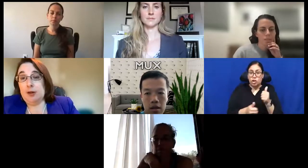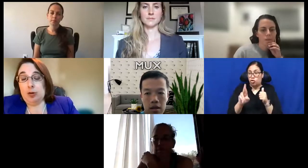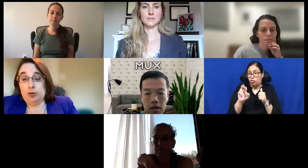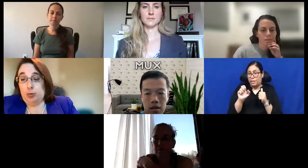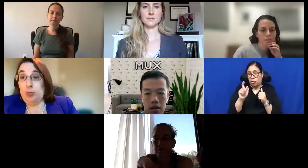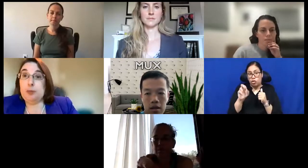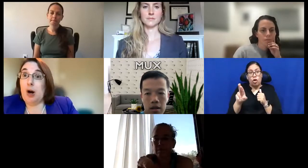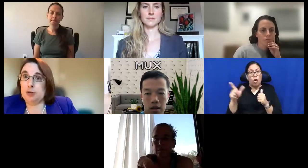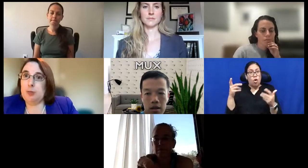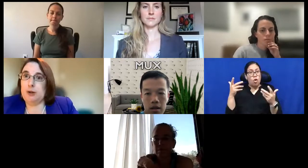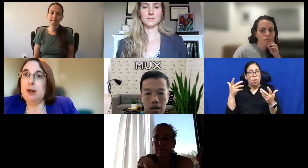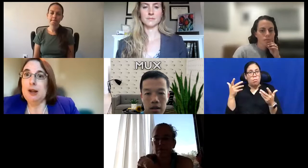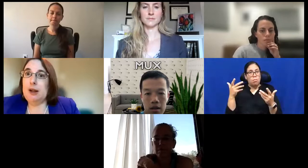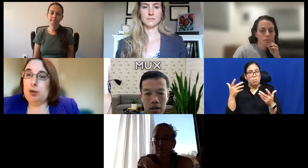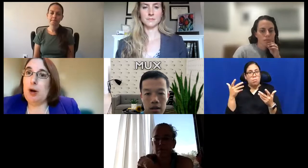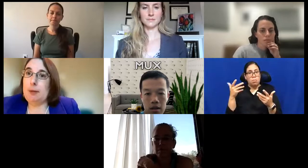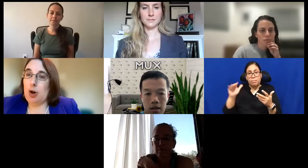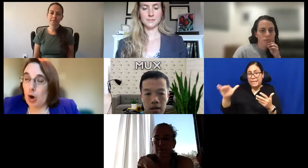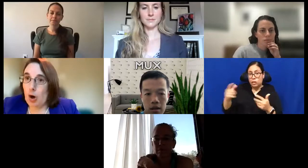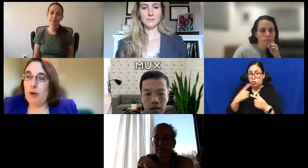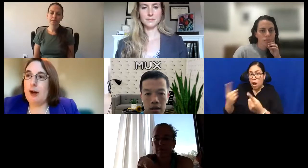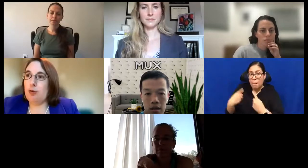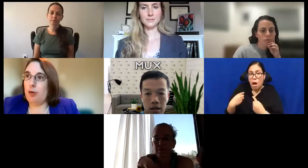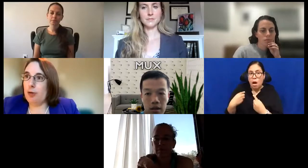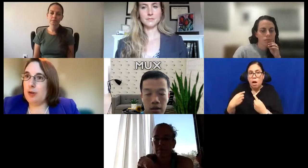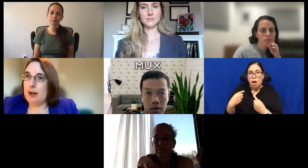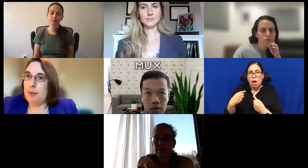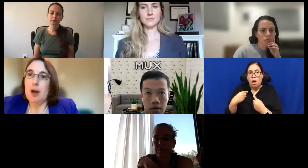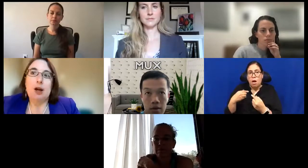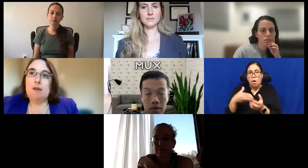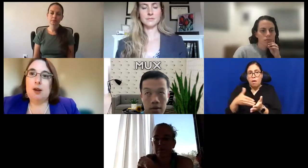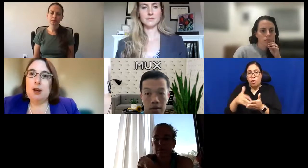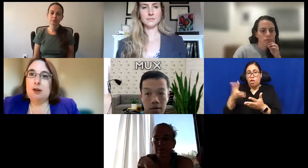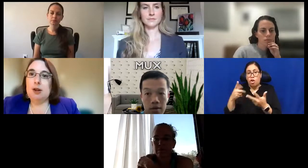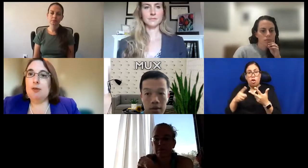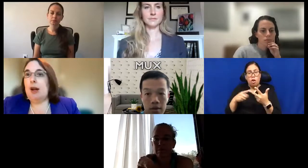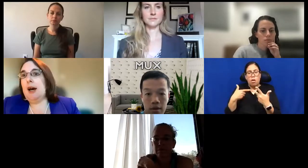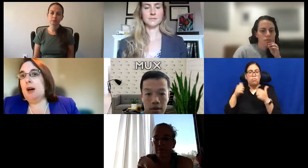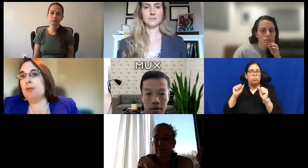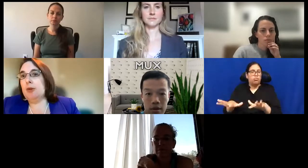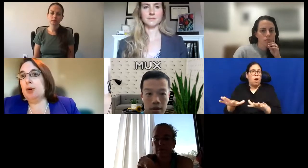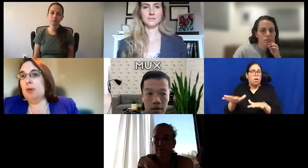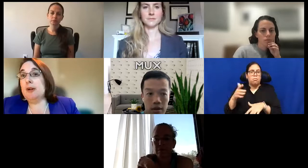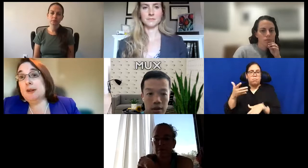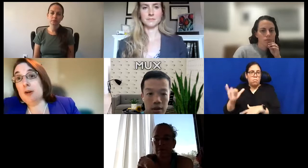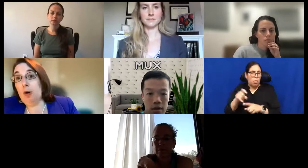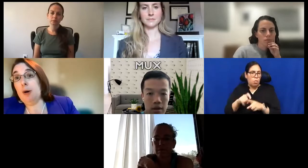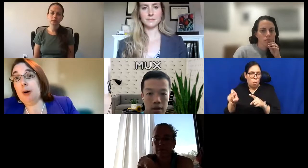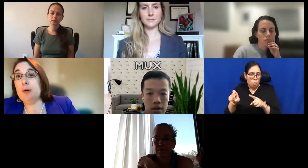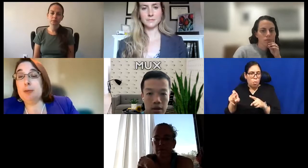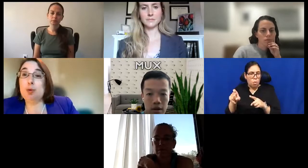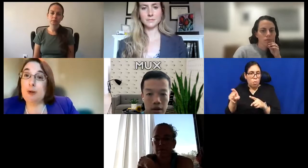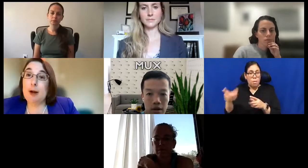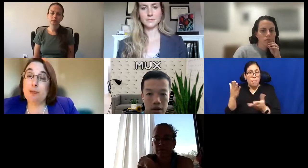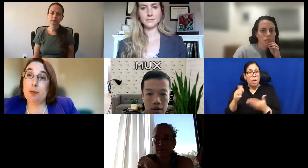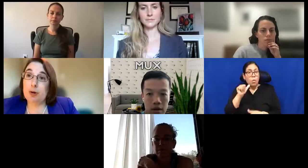get, to respond to me, and I dropped my call after the third time, they didn't even have, an idea, I might